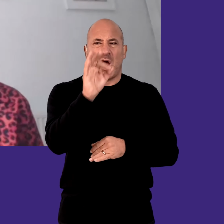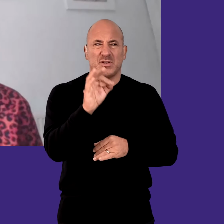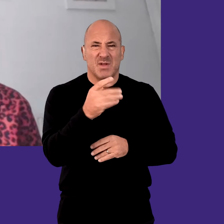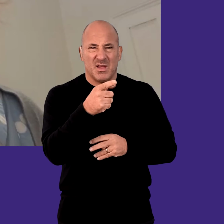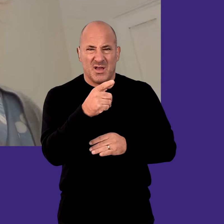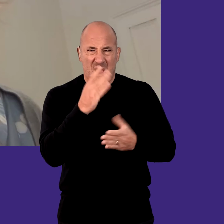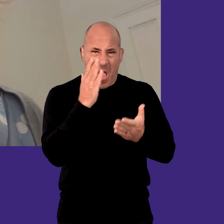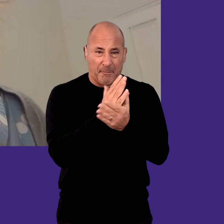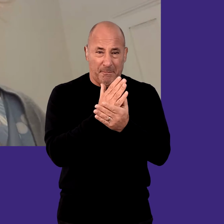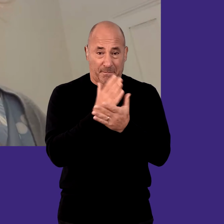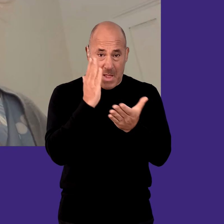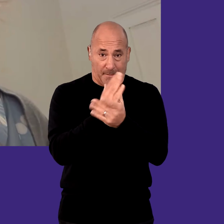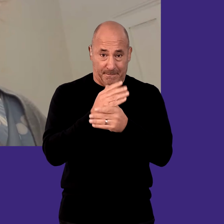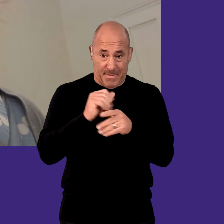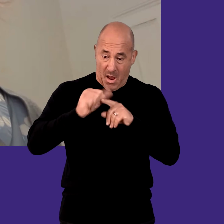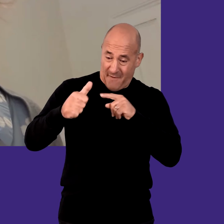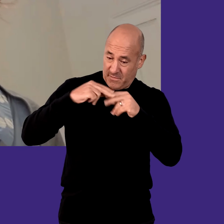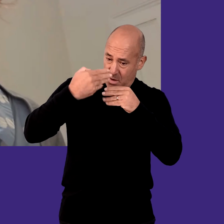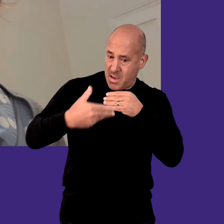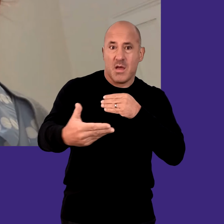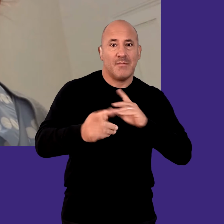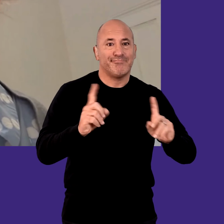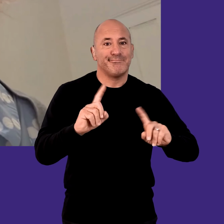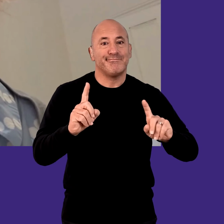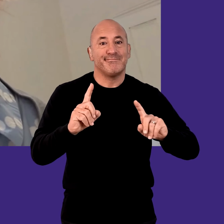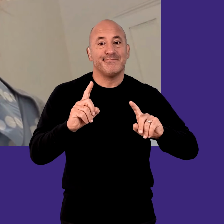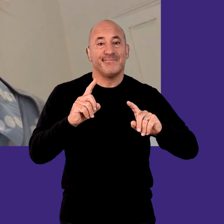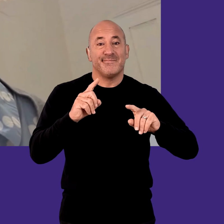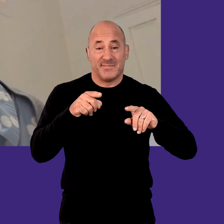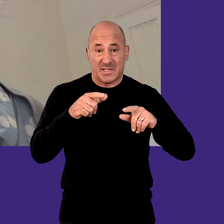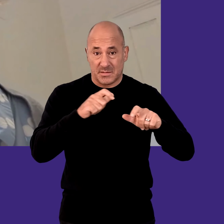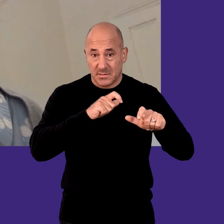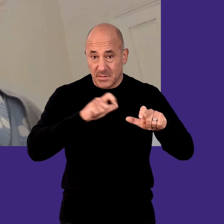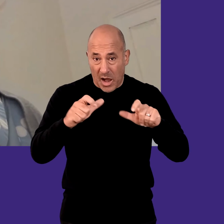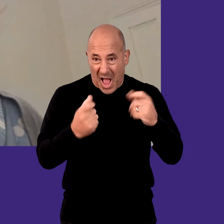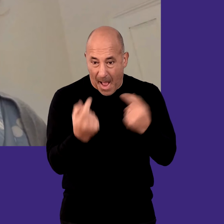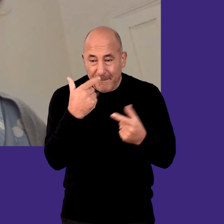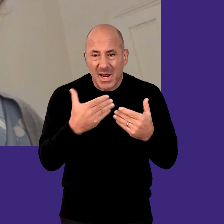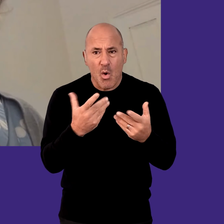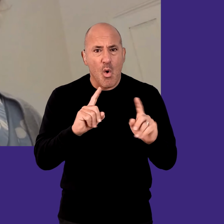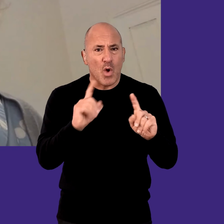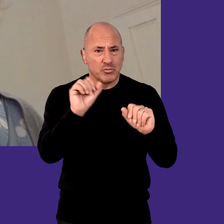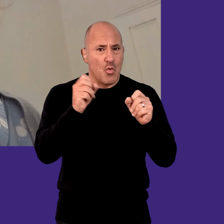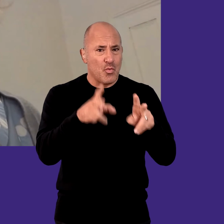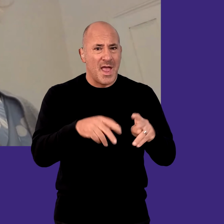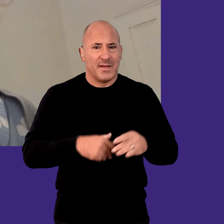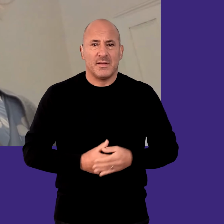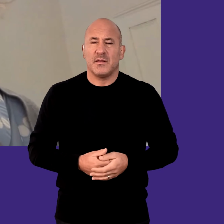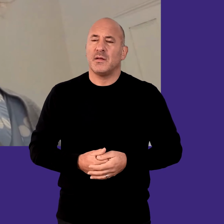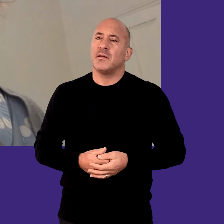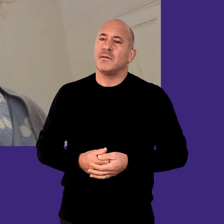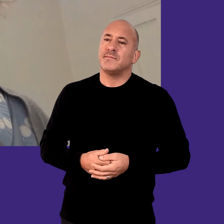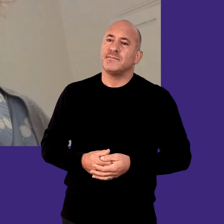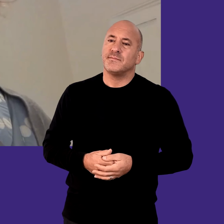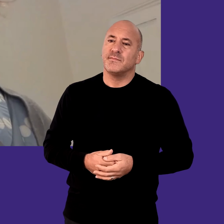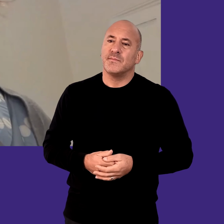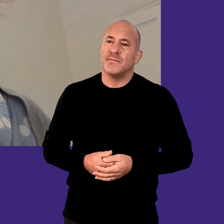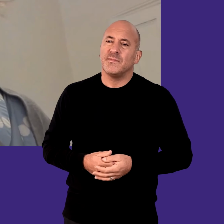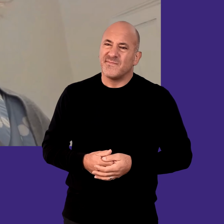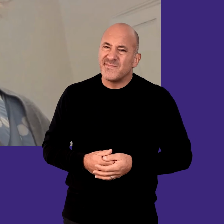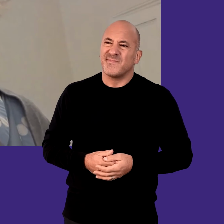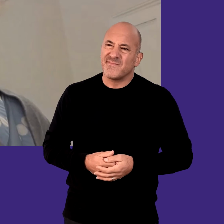event. Rebecca also had a question about what the legacy has been, and is this kind of approach still happening?